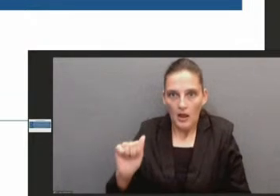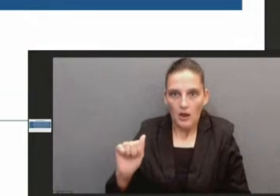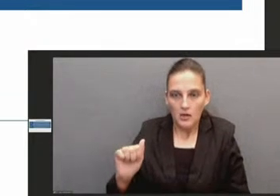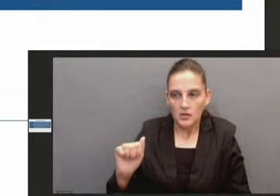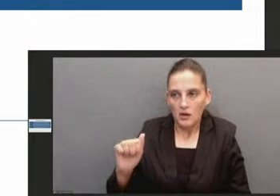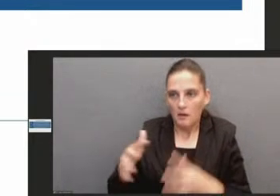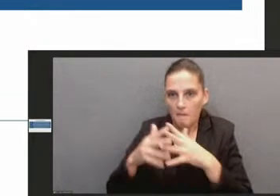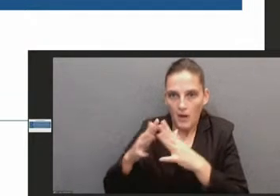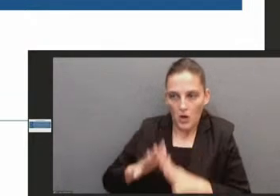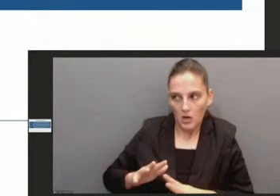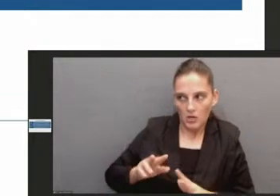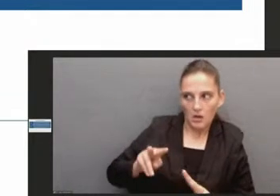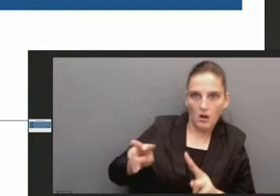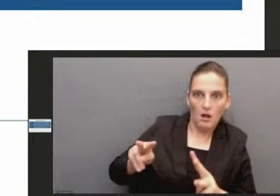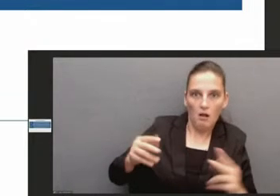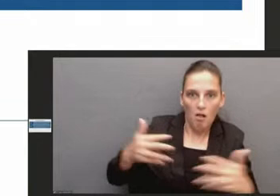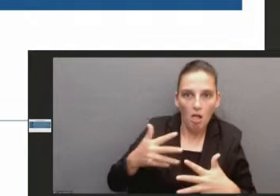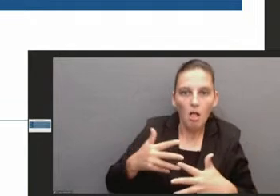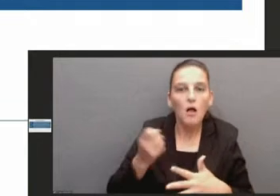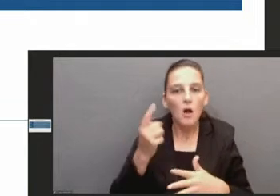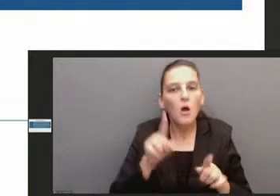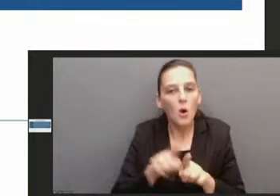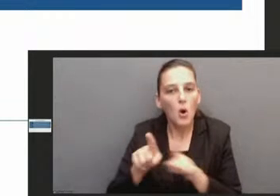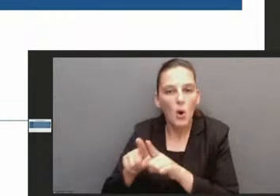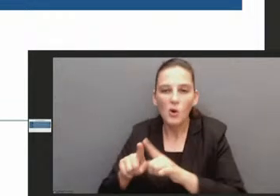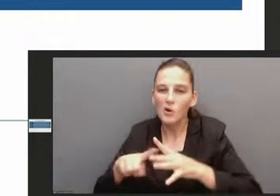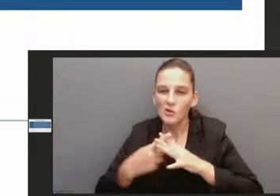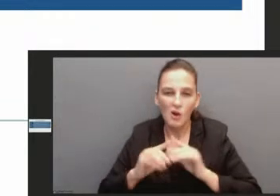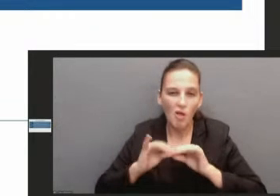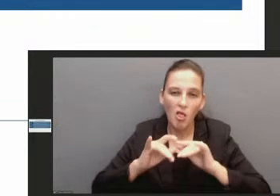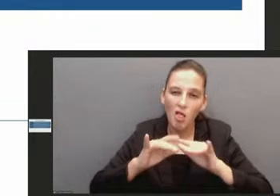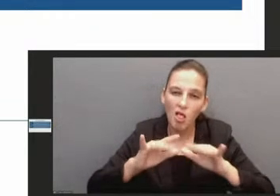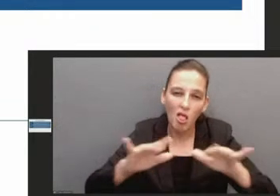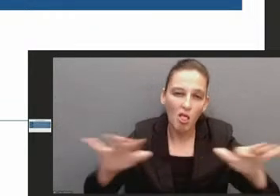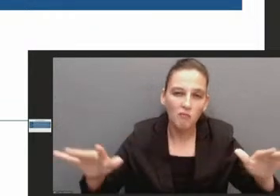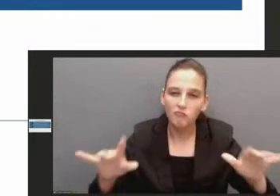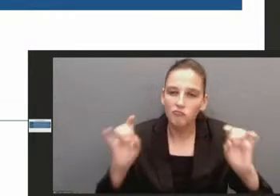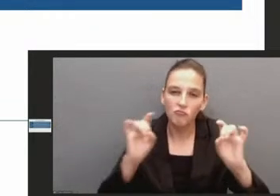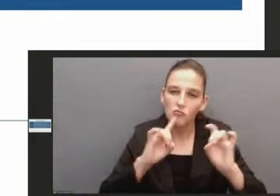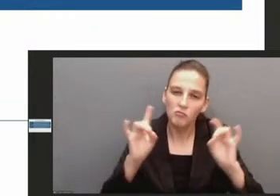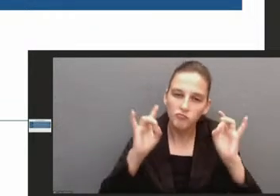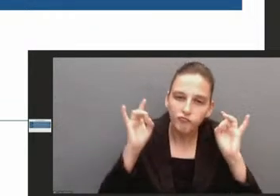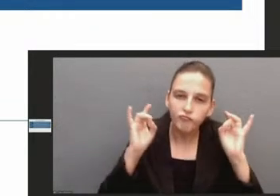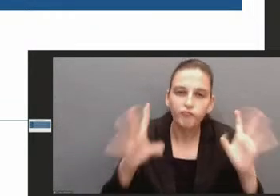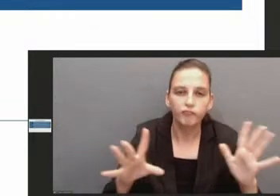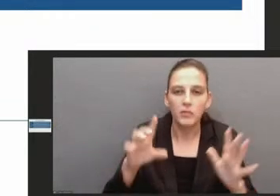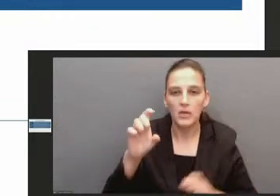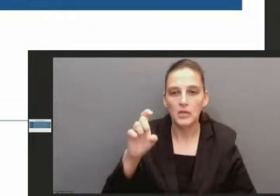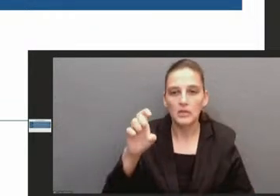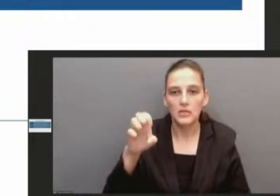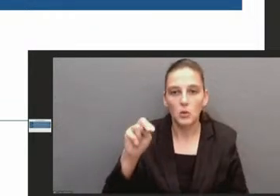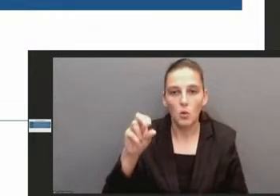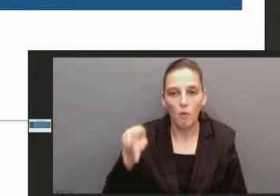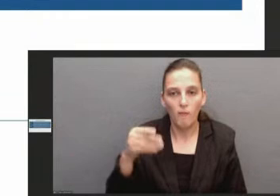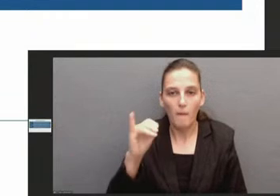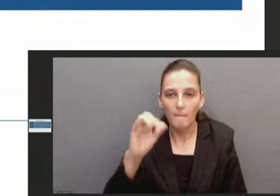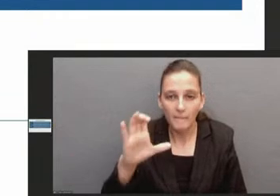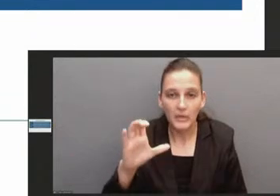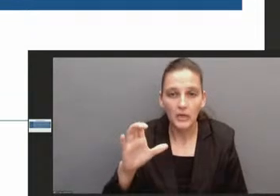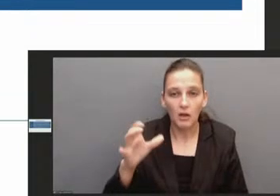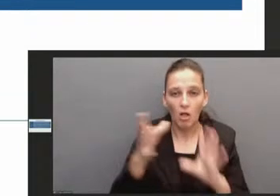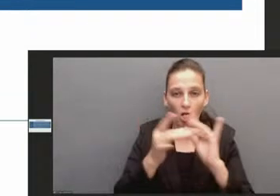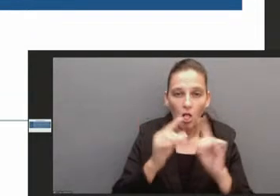but it's also incited inflammatory and xenophobic rhetoric. And that together is contributing to increasing rates of